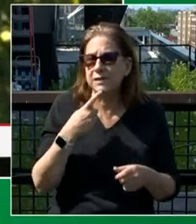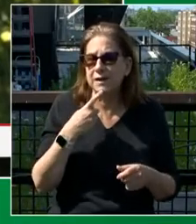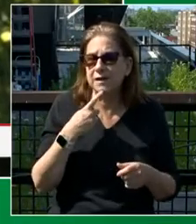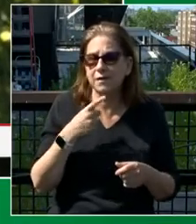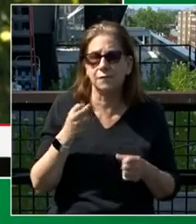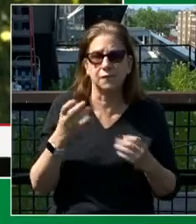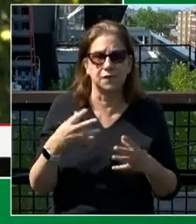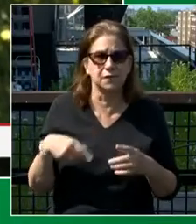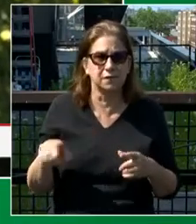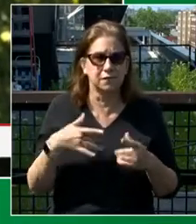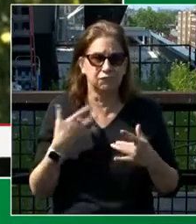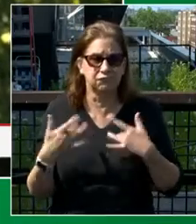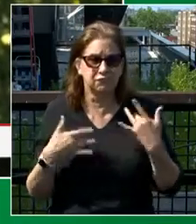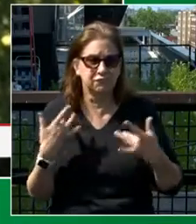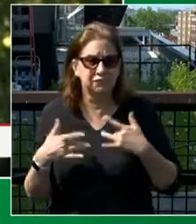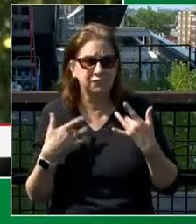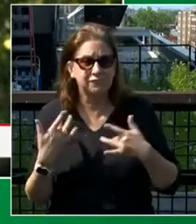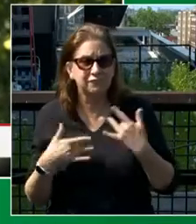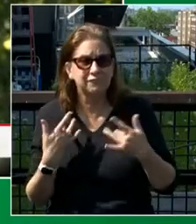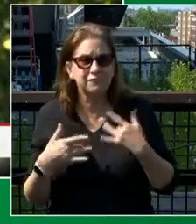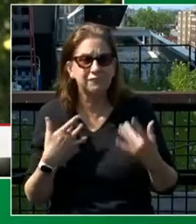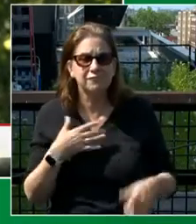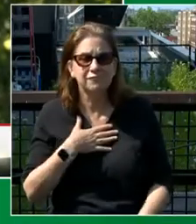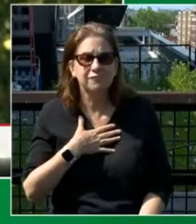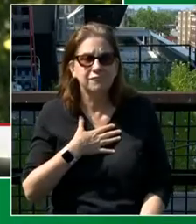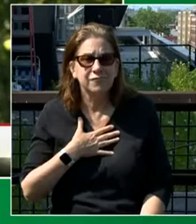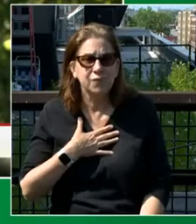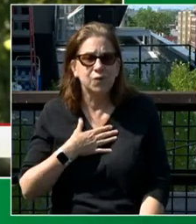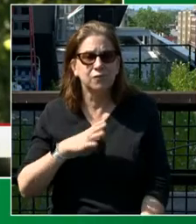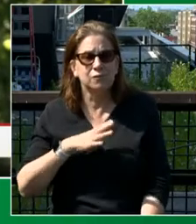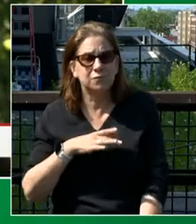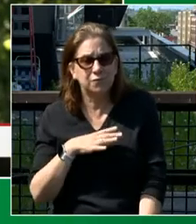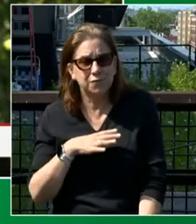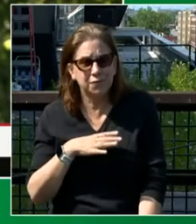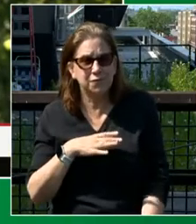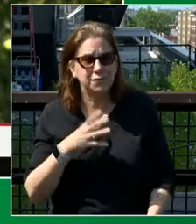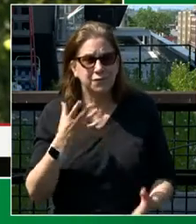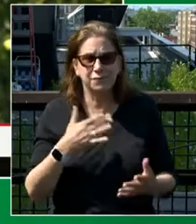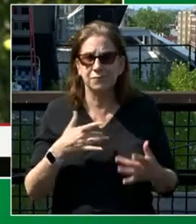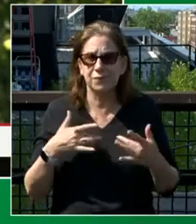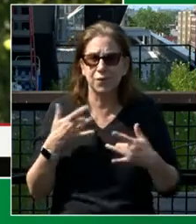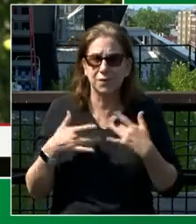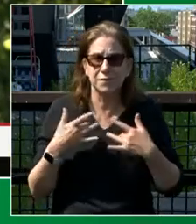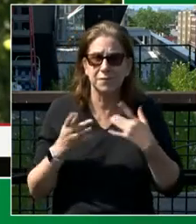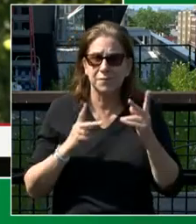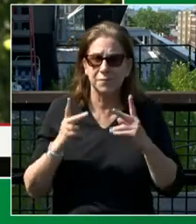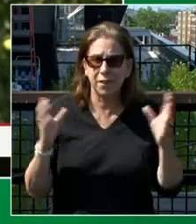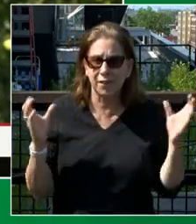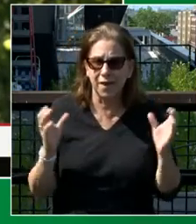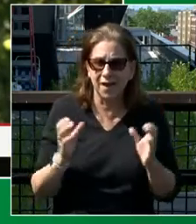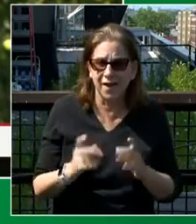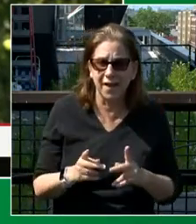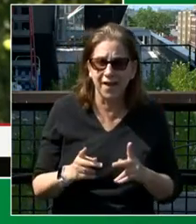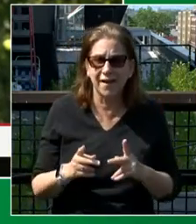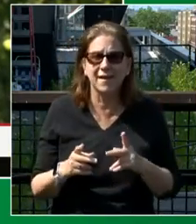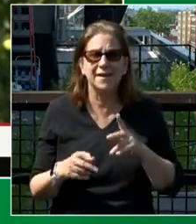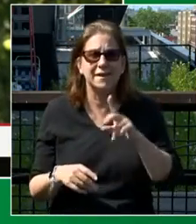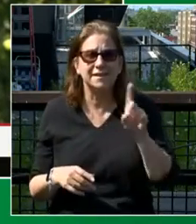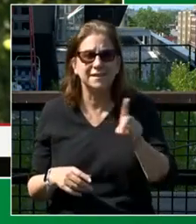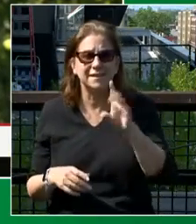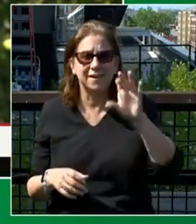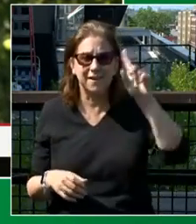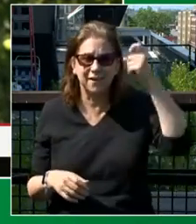they had to express how pleased and how thoughtful they thought we were being and creating